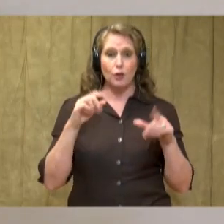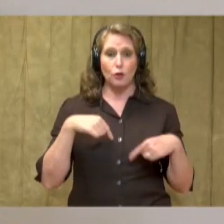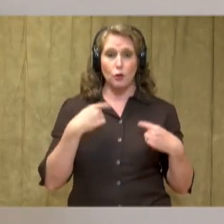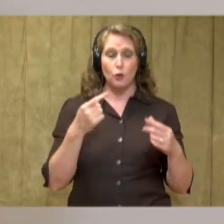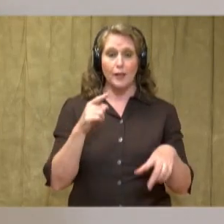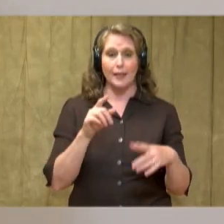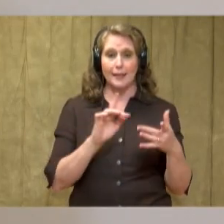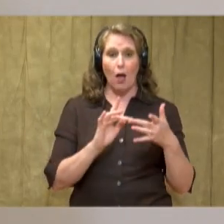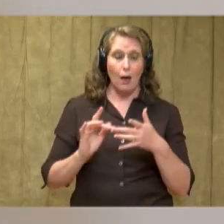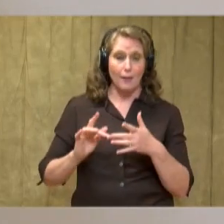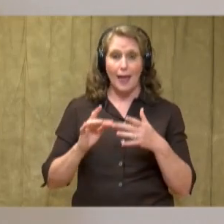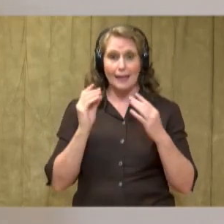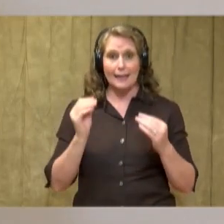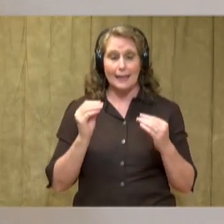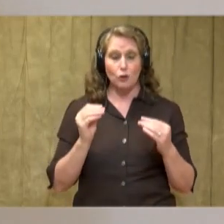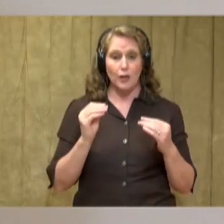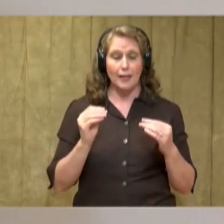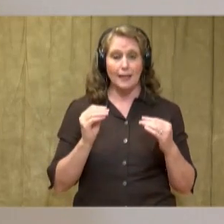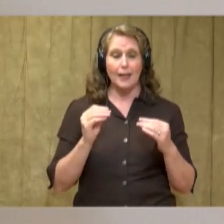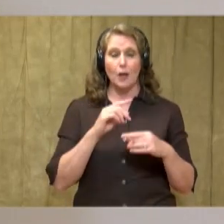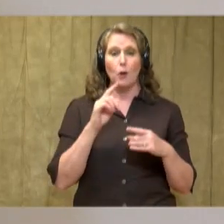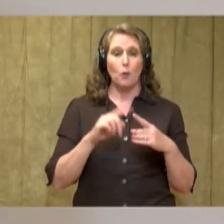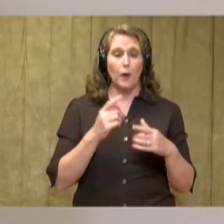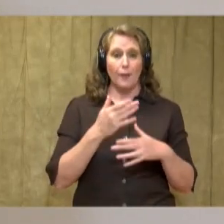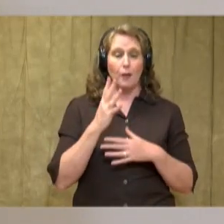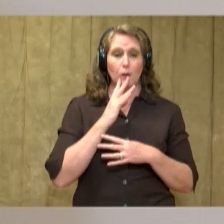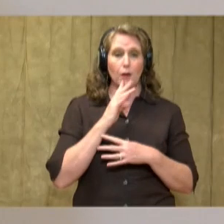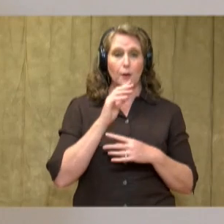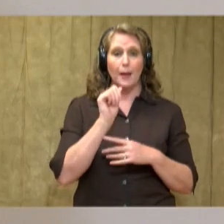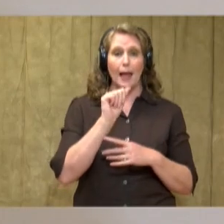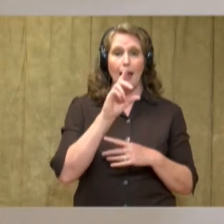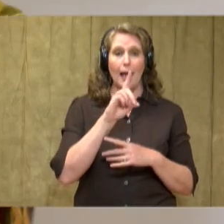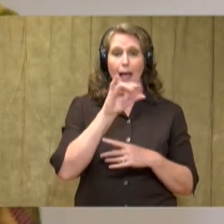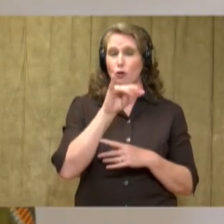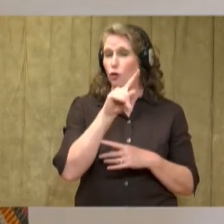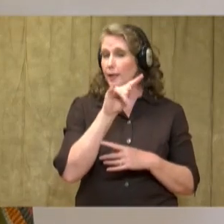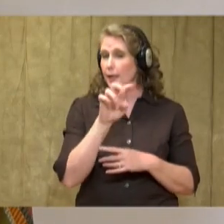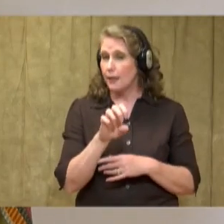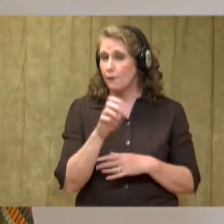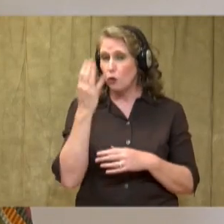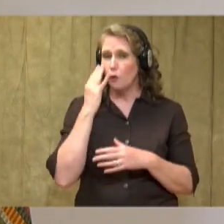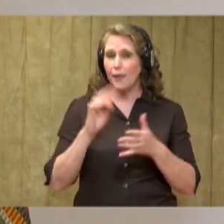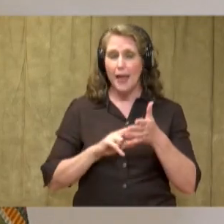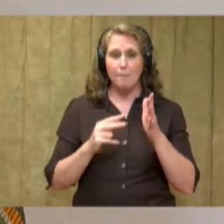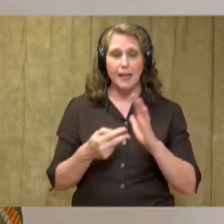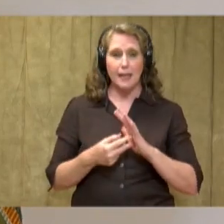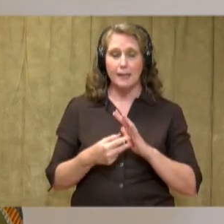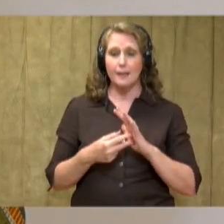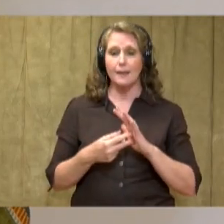of this distance learning. So one thing we're going to talk about is an adjective. Do you know what an adjective is?